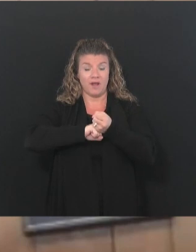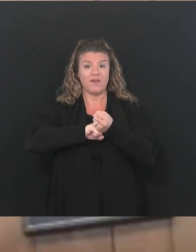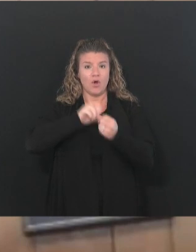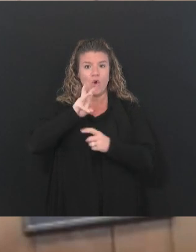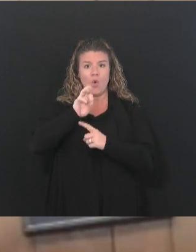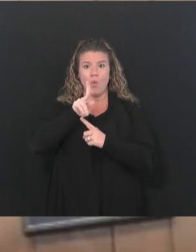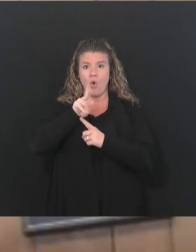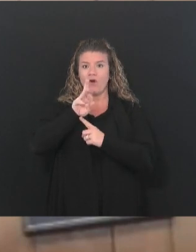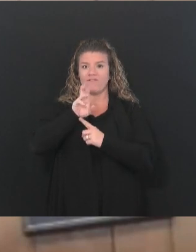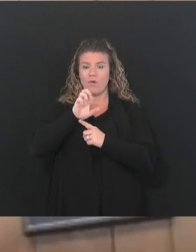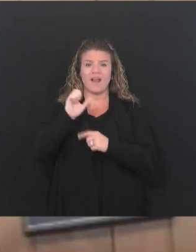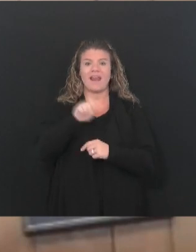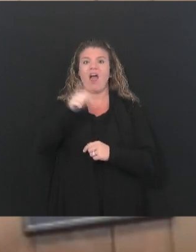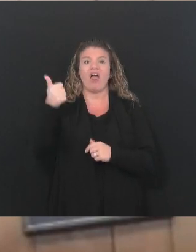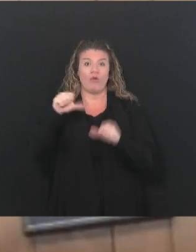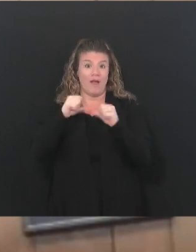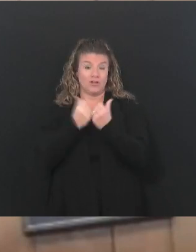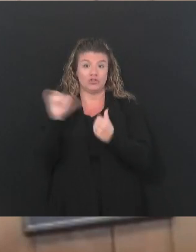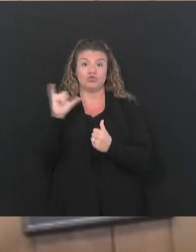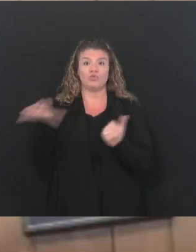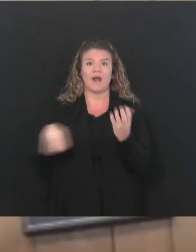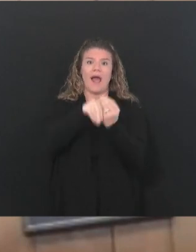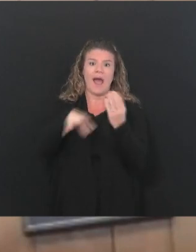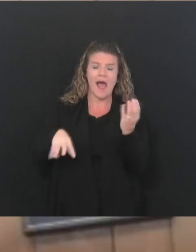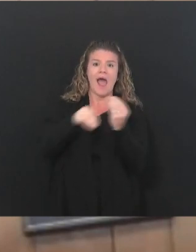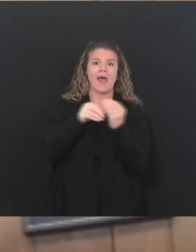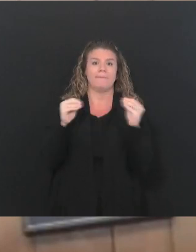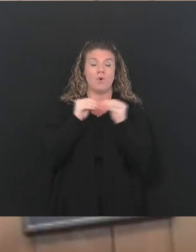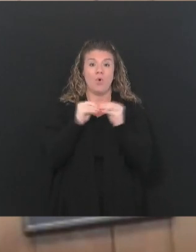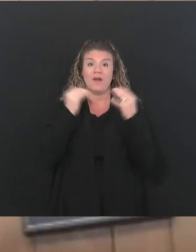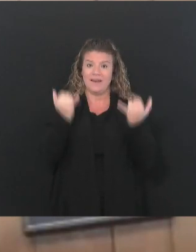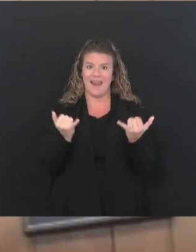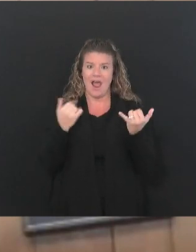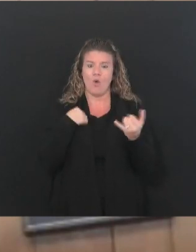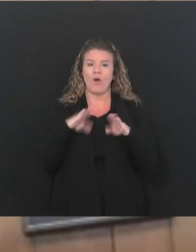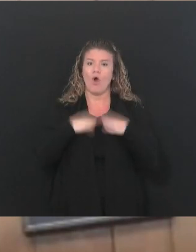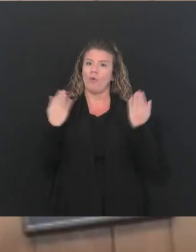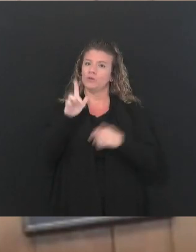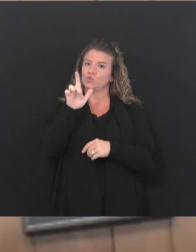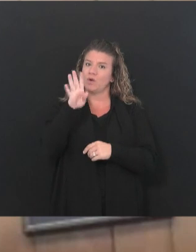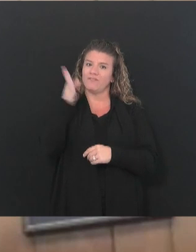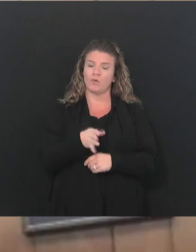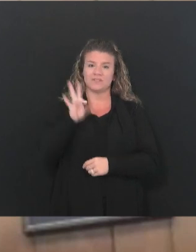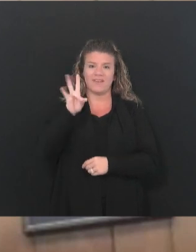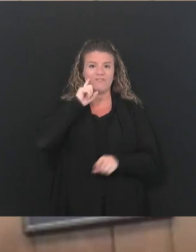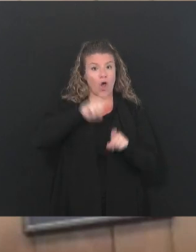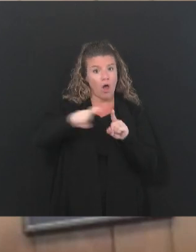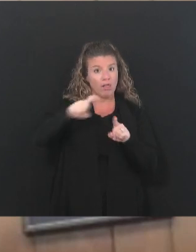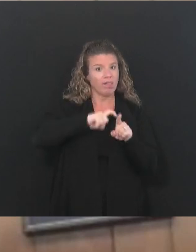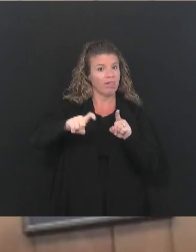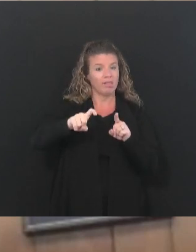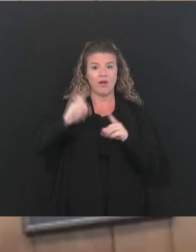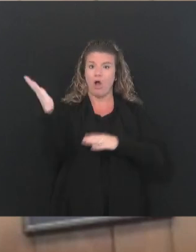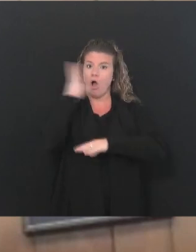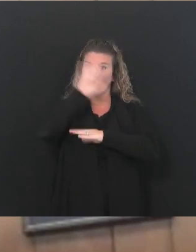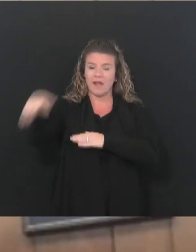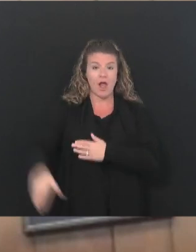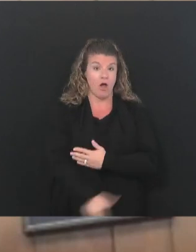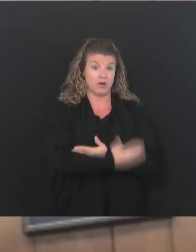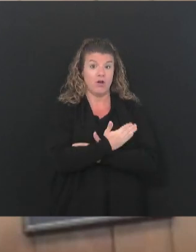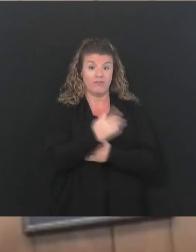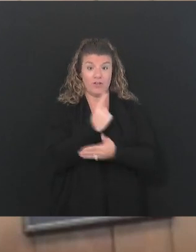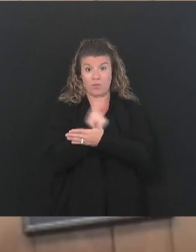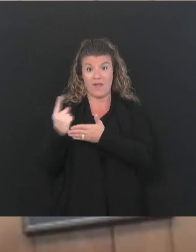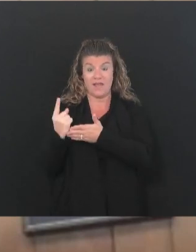workforce along with other agencies to go to a 24/7 call center, and then also over this week